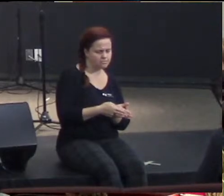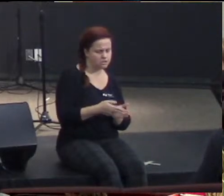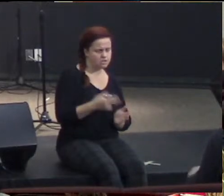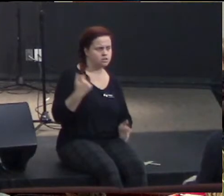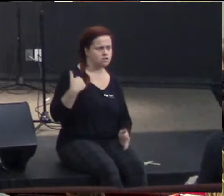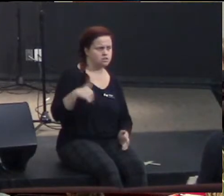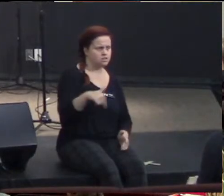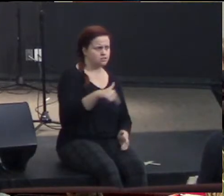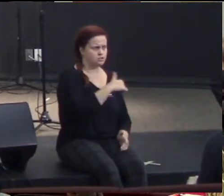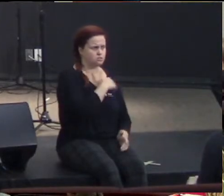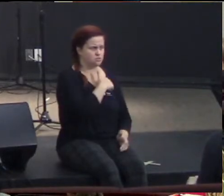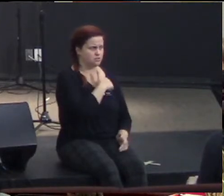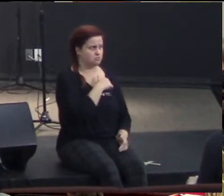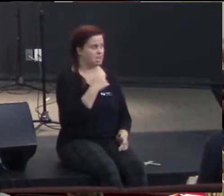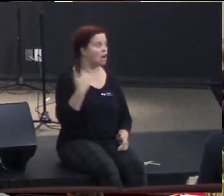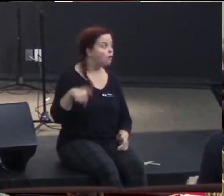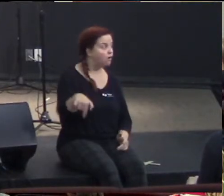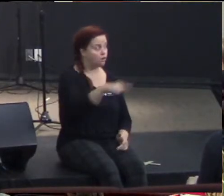little out of balance.